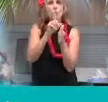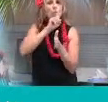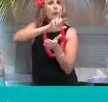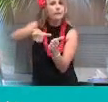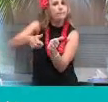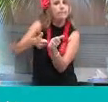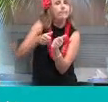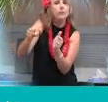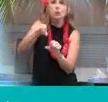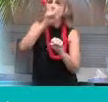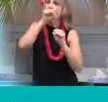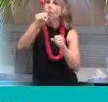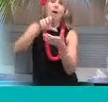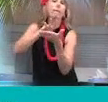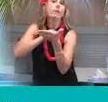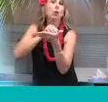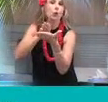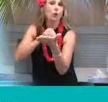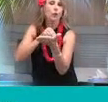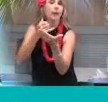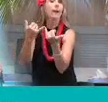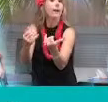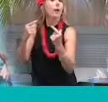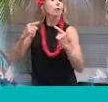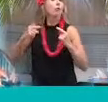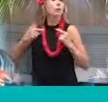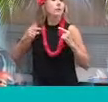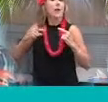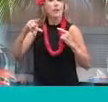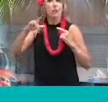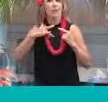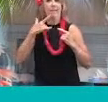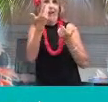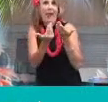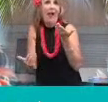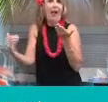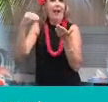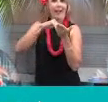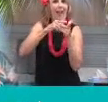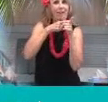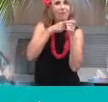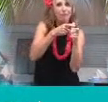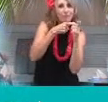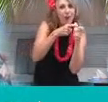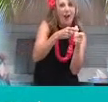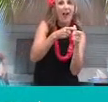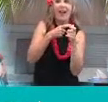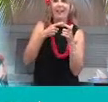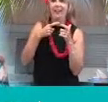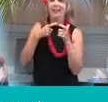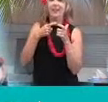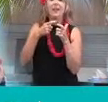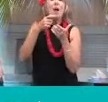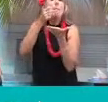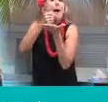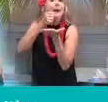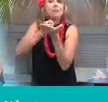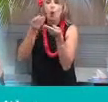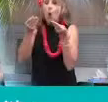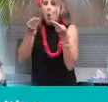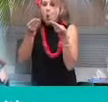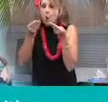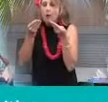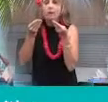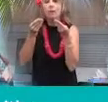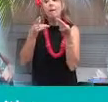In retirement, she looks forward to rekindling her love affair with her running shoes, reacquainting herself with her passport,